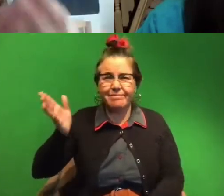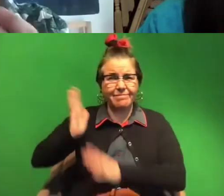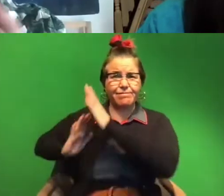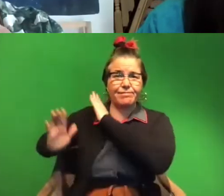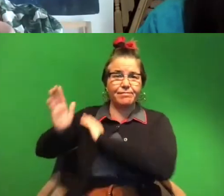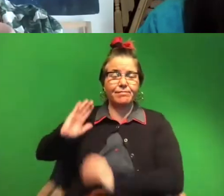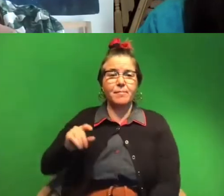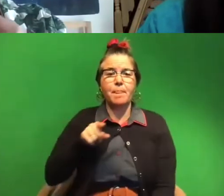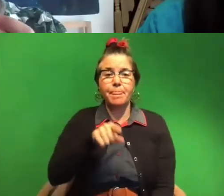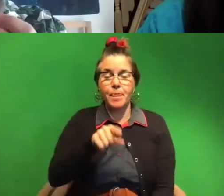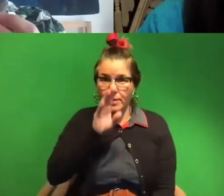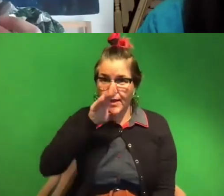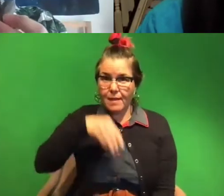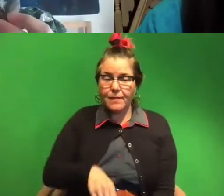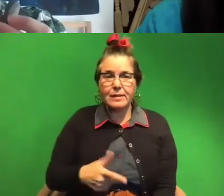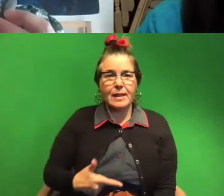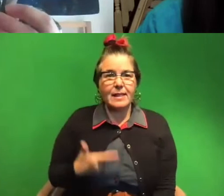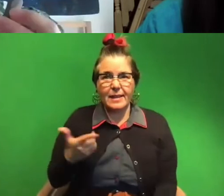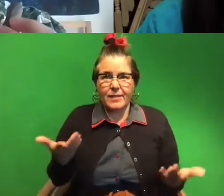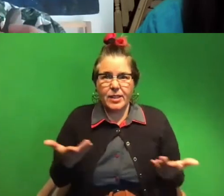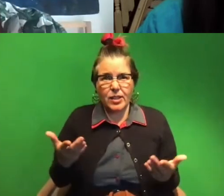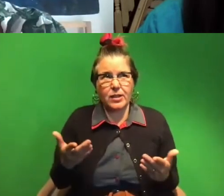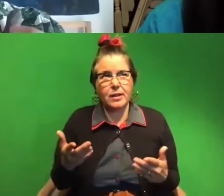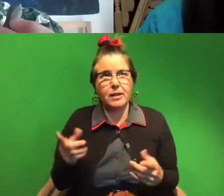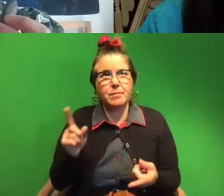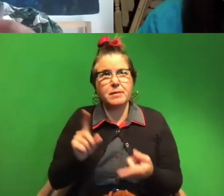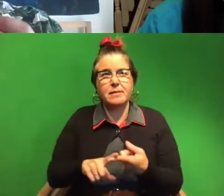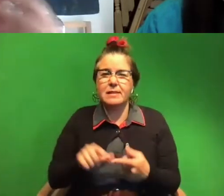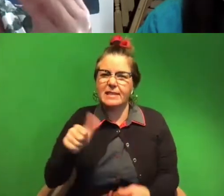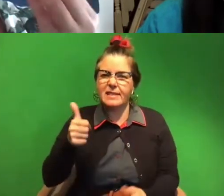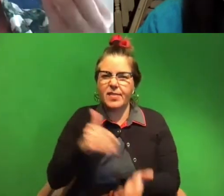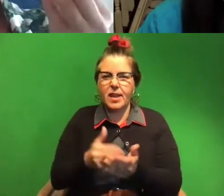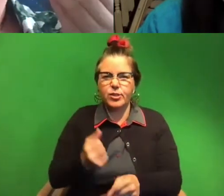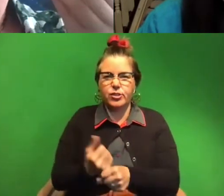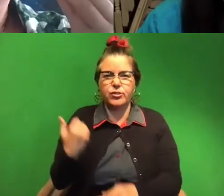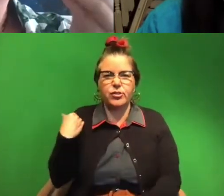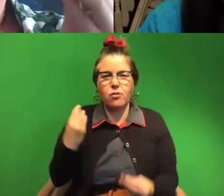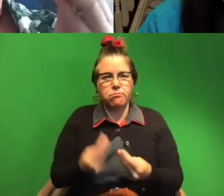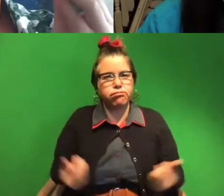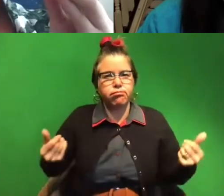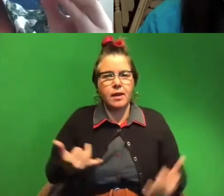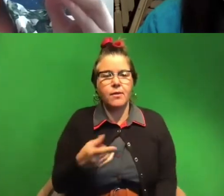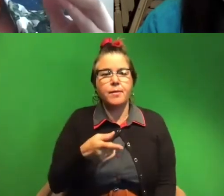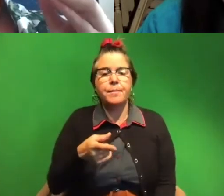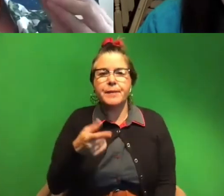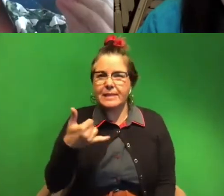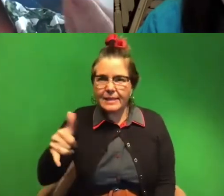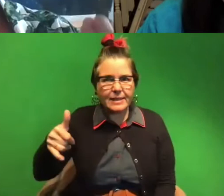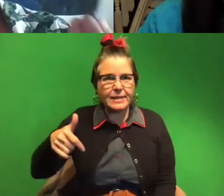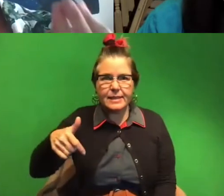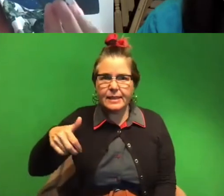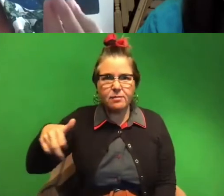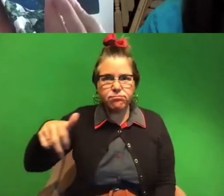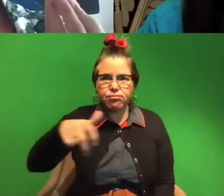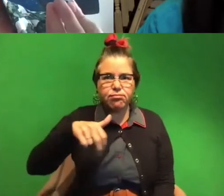So these elephants lived here up until about 10,000 years ago. These critters were still walking around on Earth during the